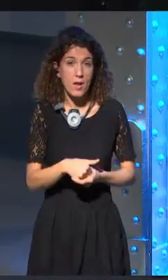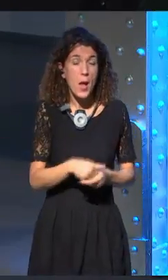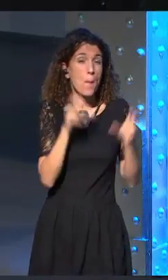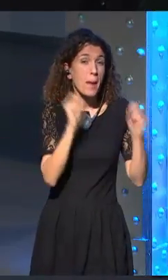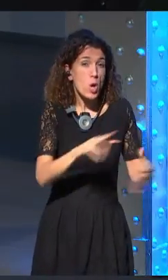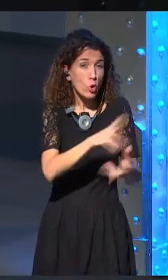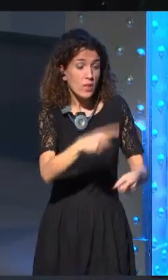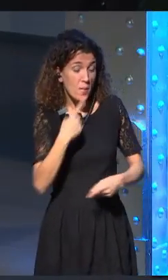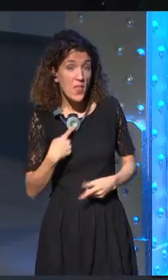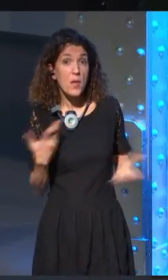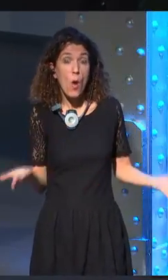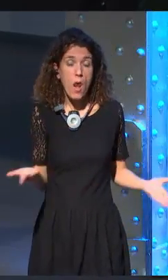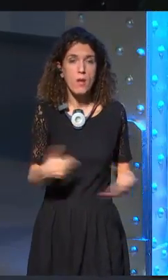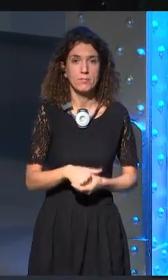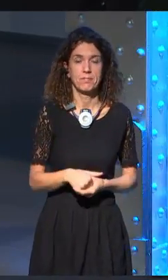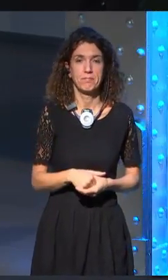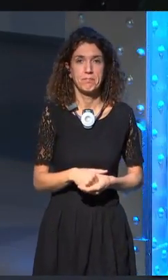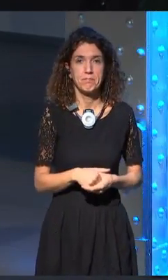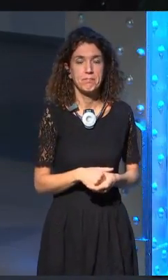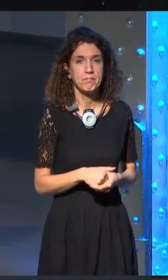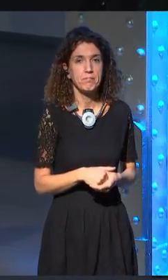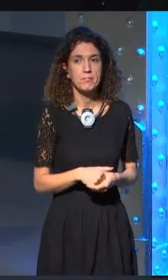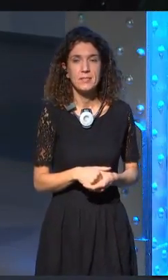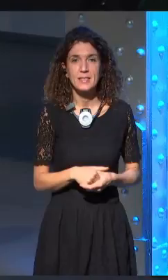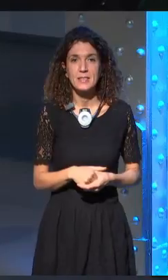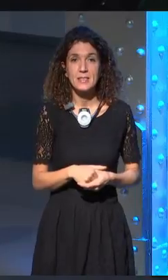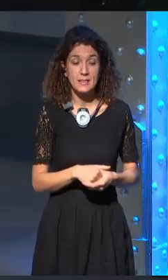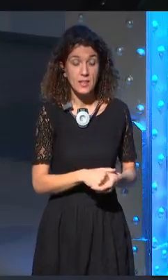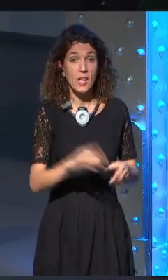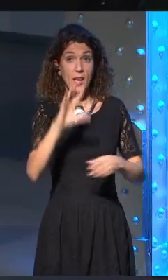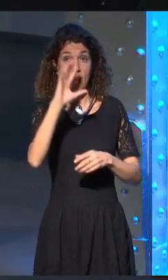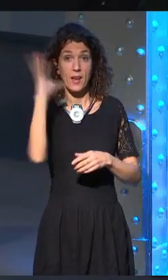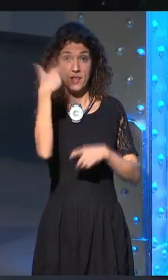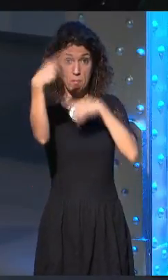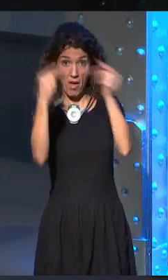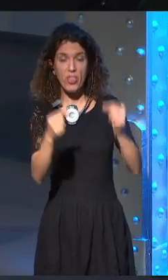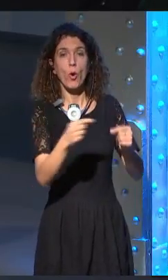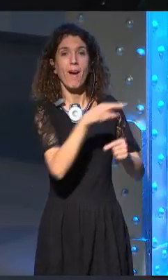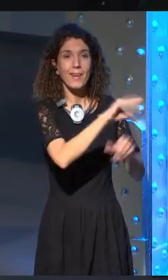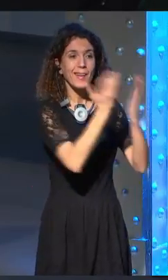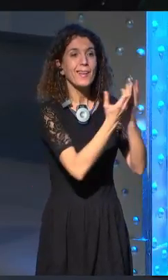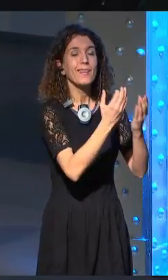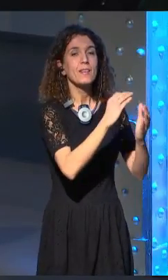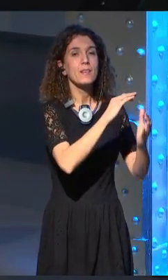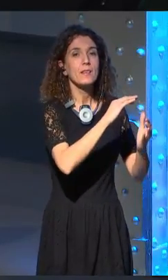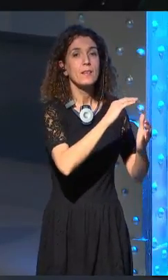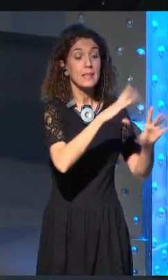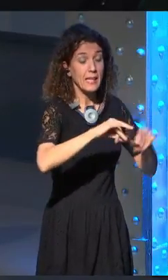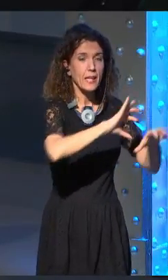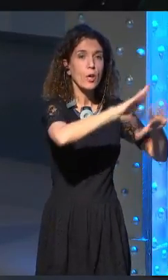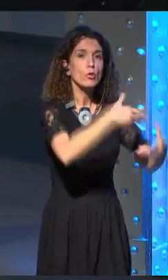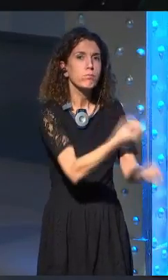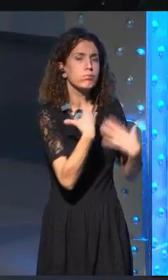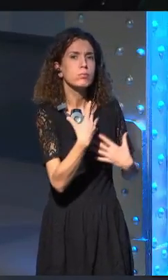News ¿sí? that I have ever gotten? Sí. Ahí, estando allí. When you were there in the space, You